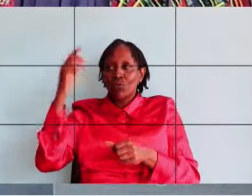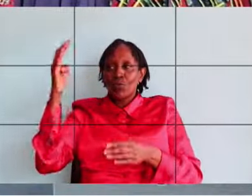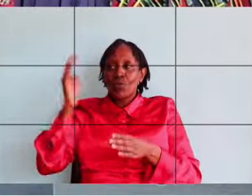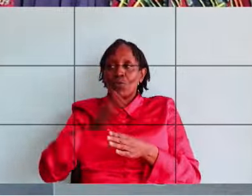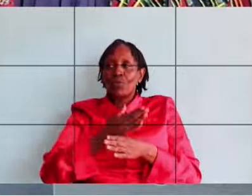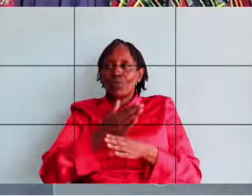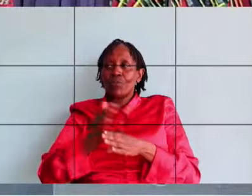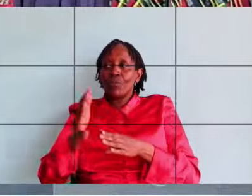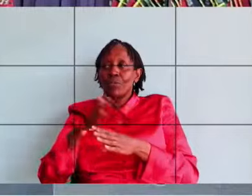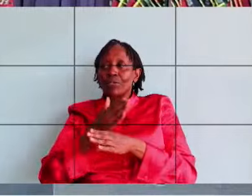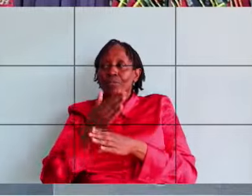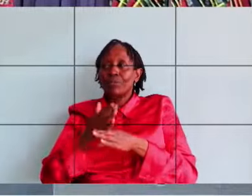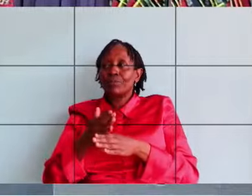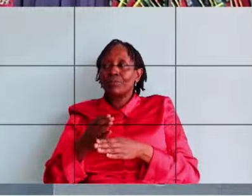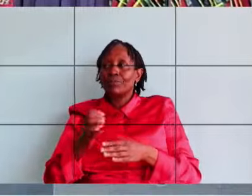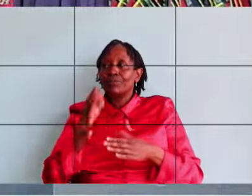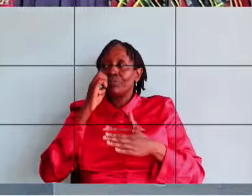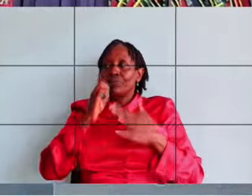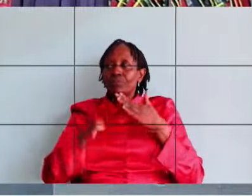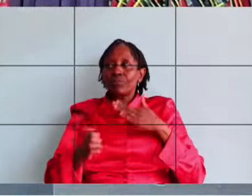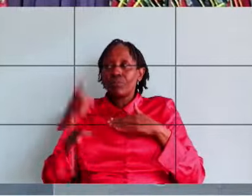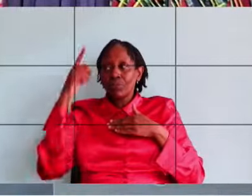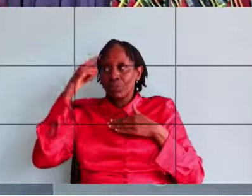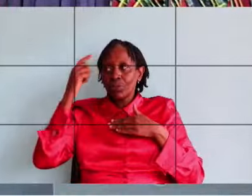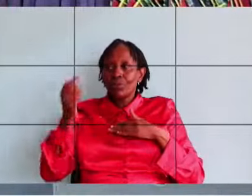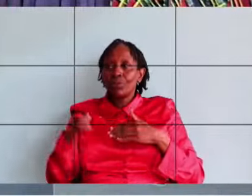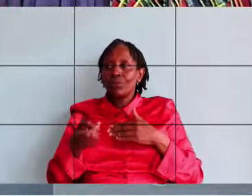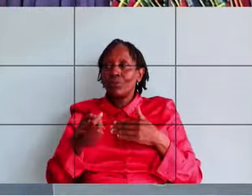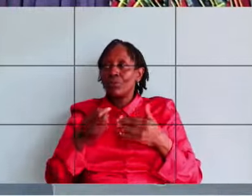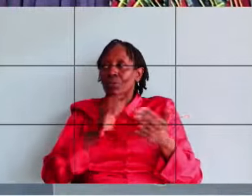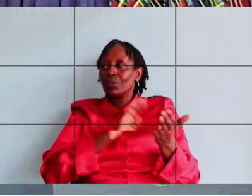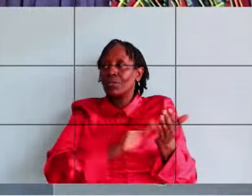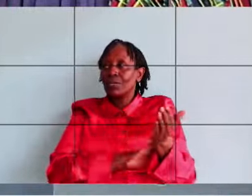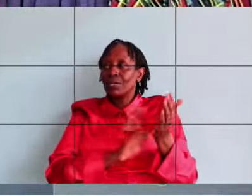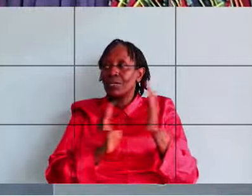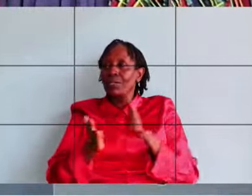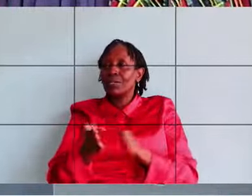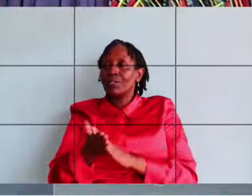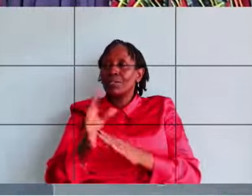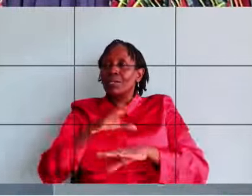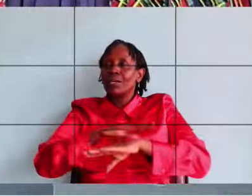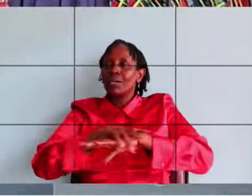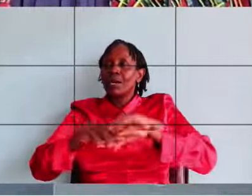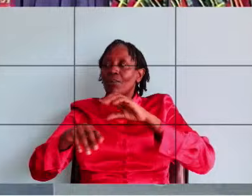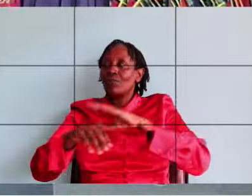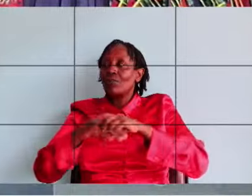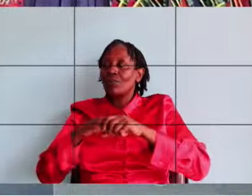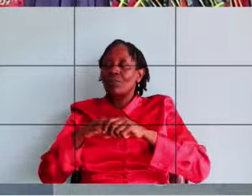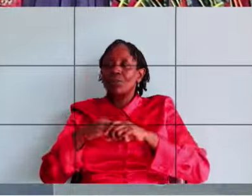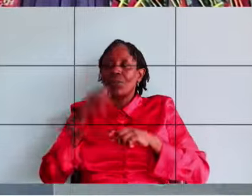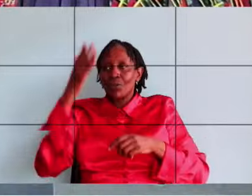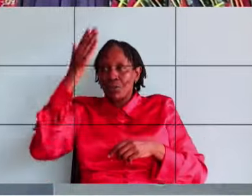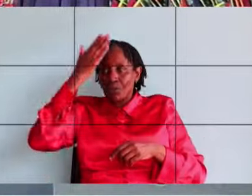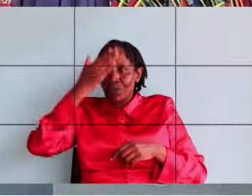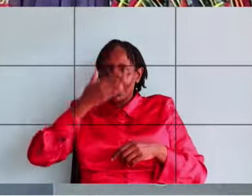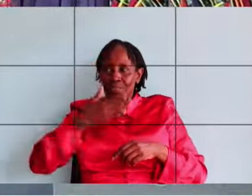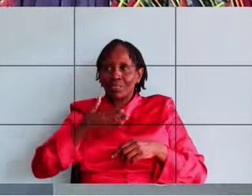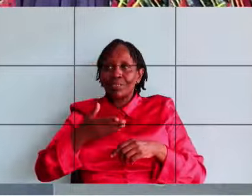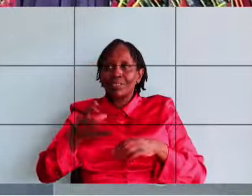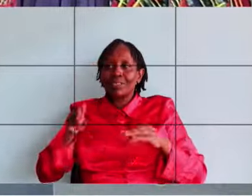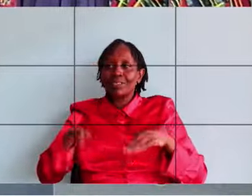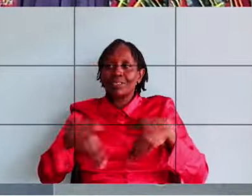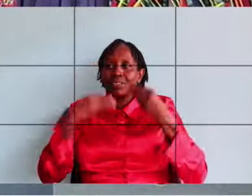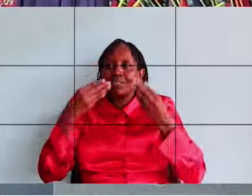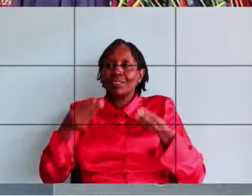strenuous week ahead. May your hands bring healing. May your words bring comfort and your presence bring the love of Christ to